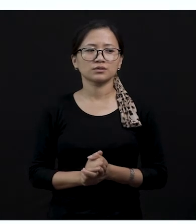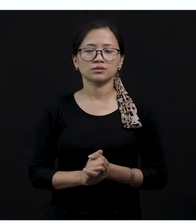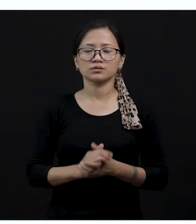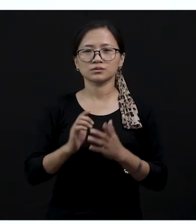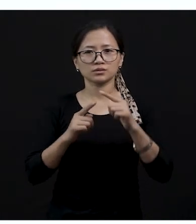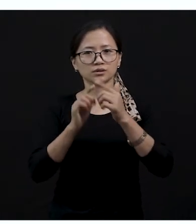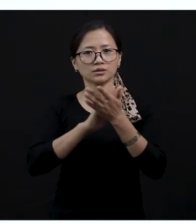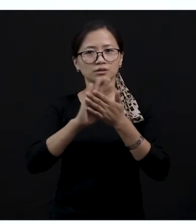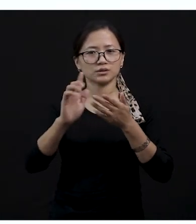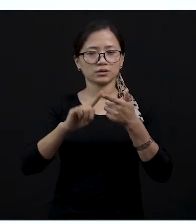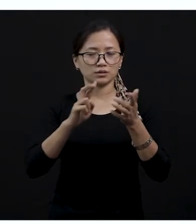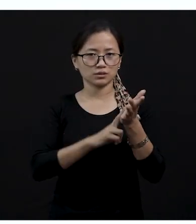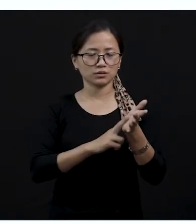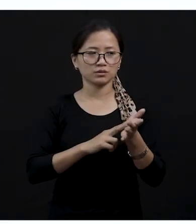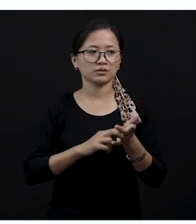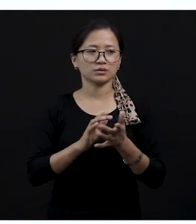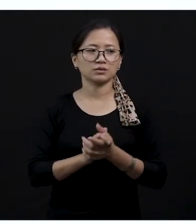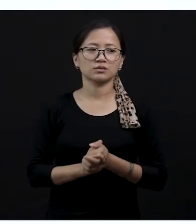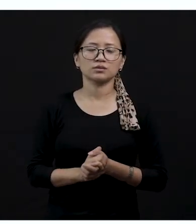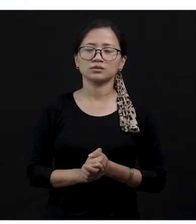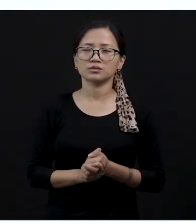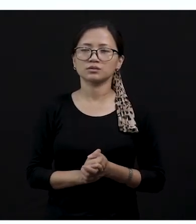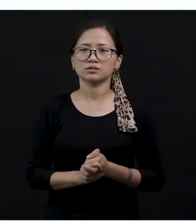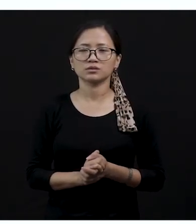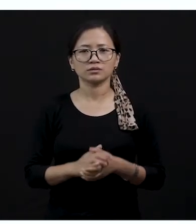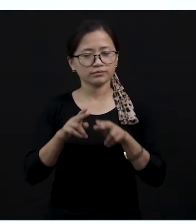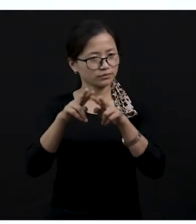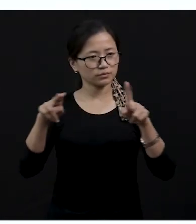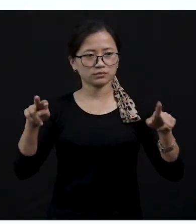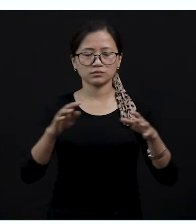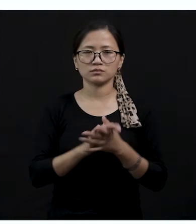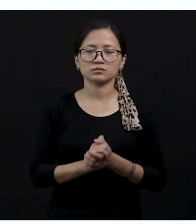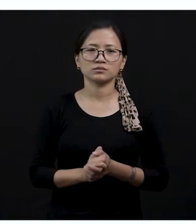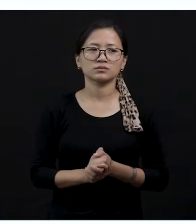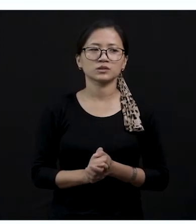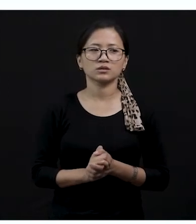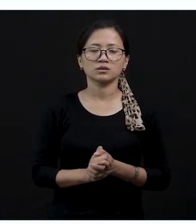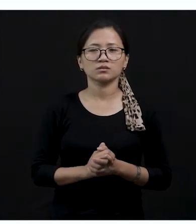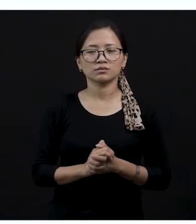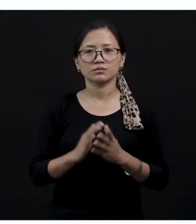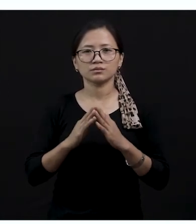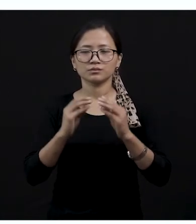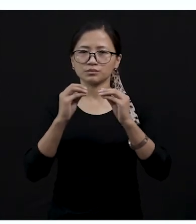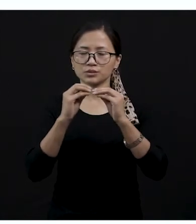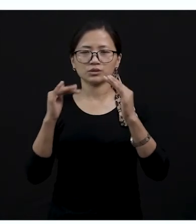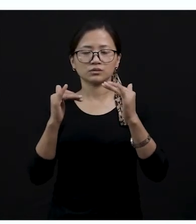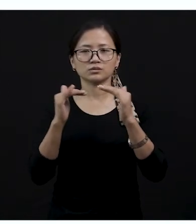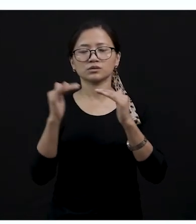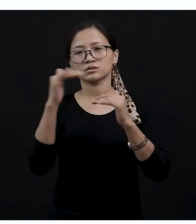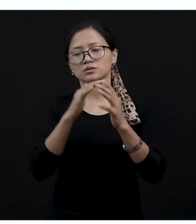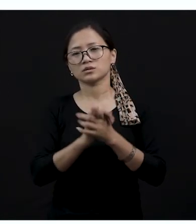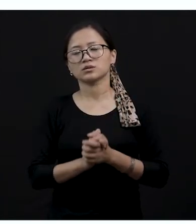then. Beyond, then. It's different, right? So beyond will be, we will try